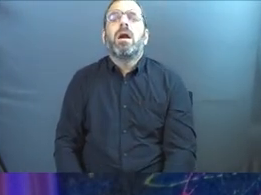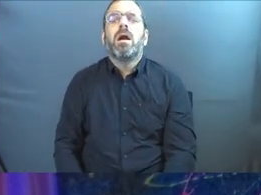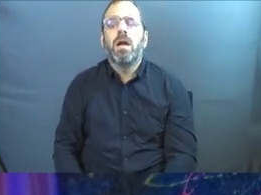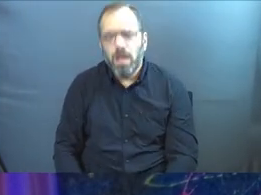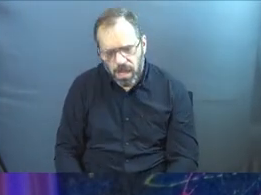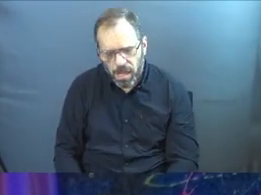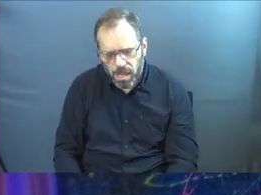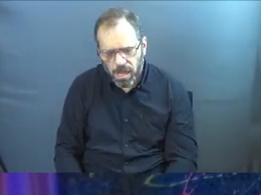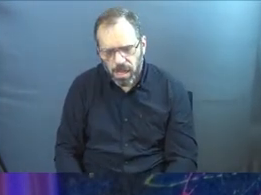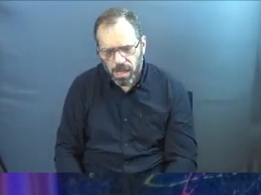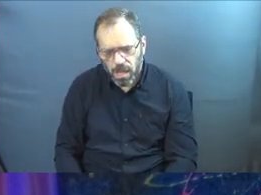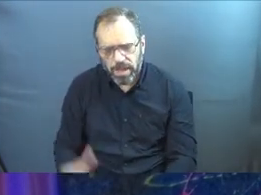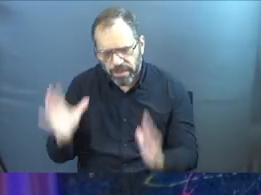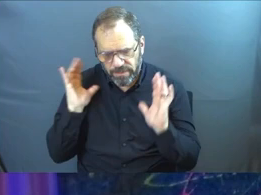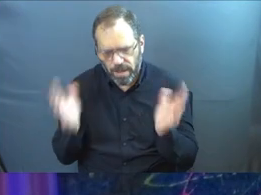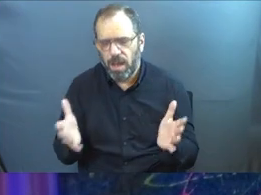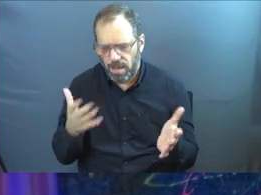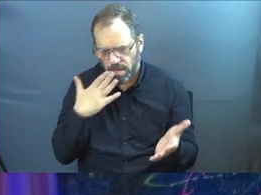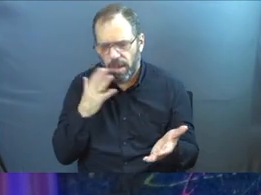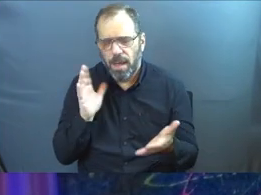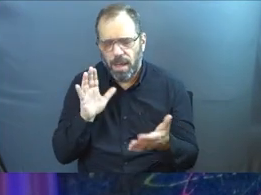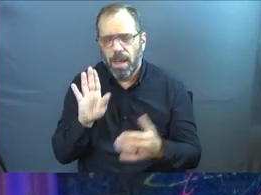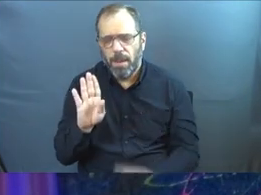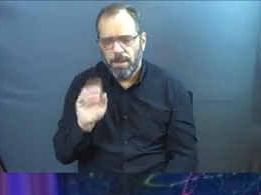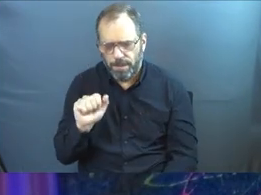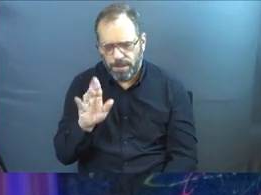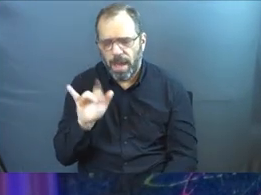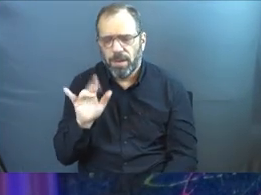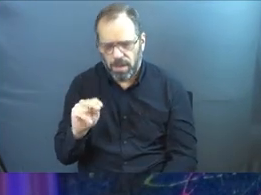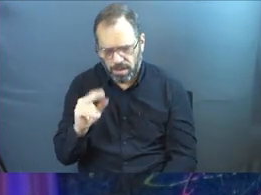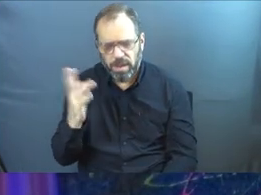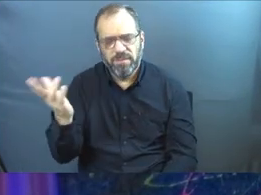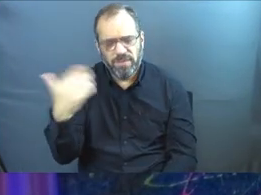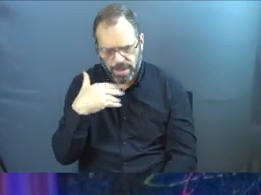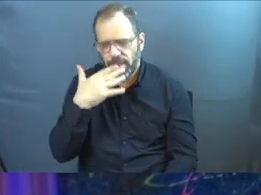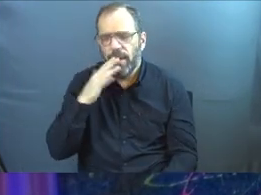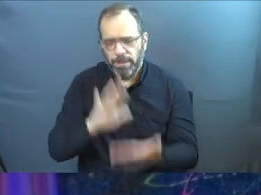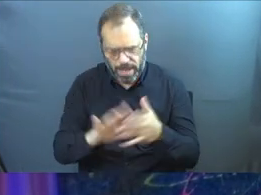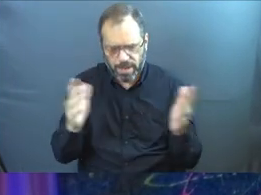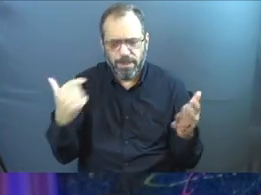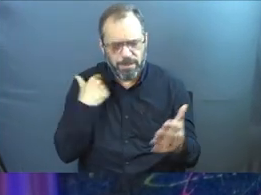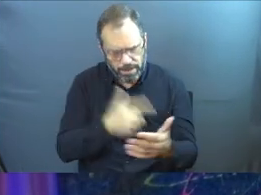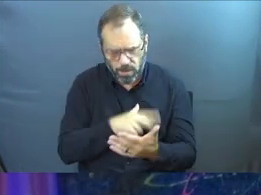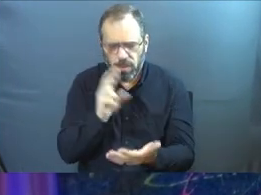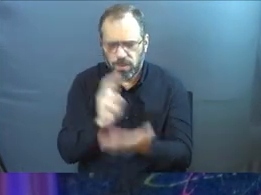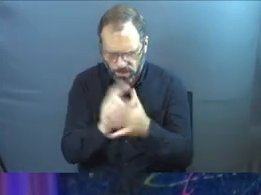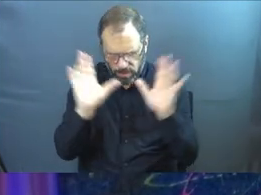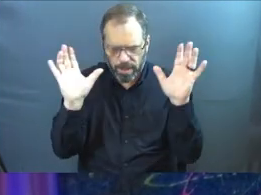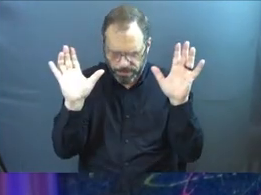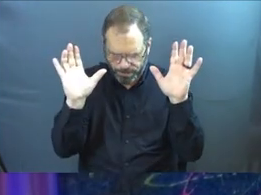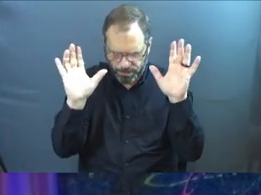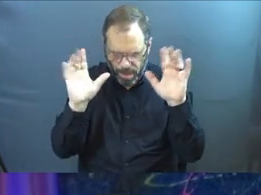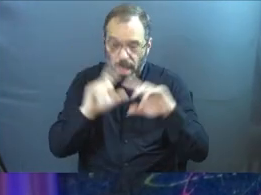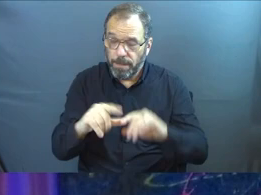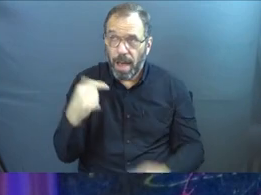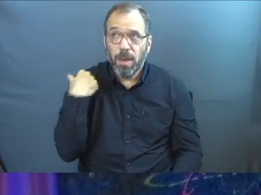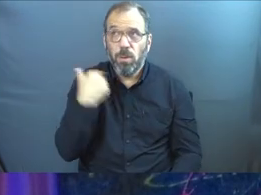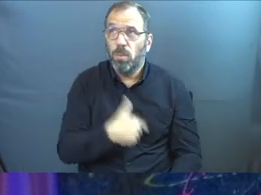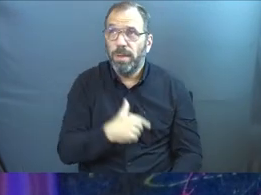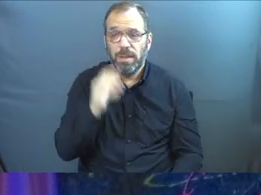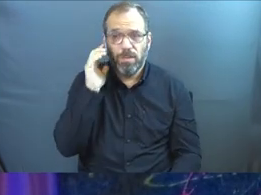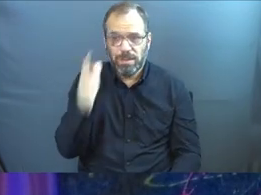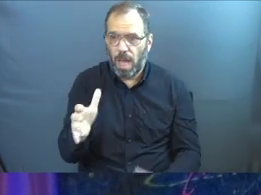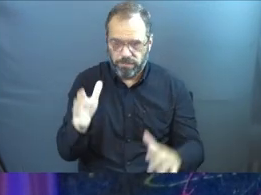Yeah, maybe you're going to bring Babylon. Maybe it's going to be bad. Maybe we're going to lose. But we will not